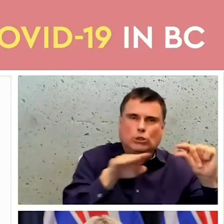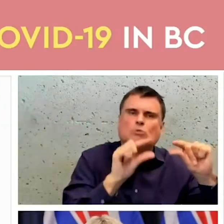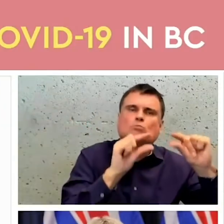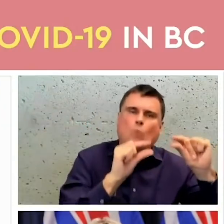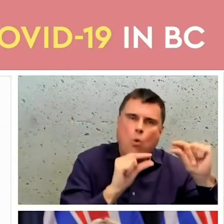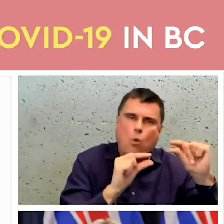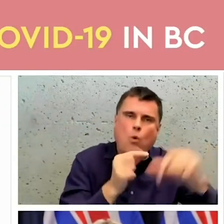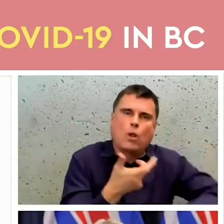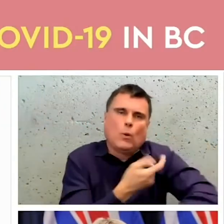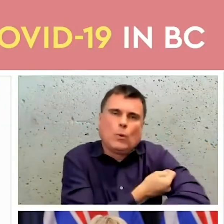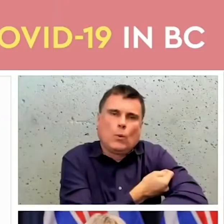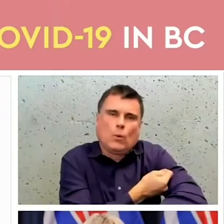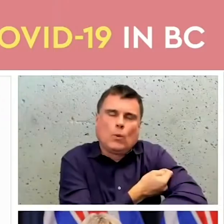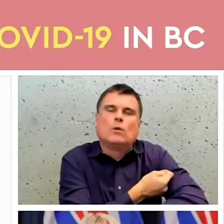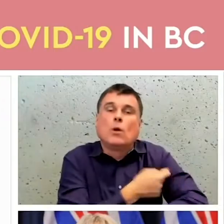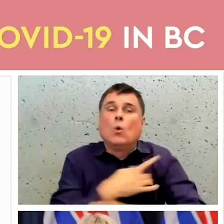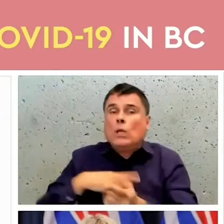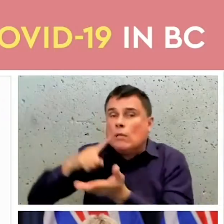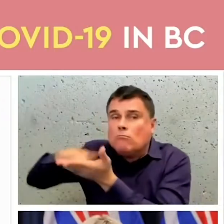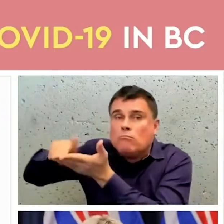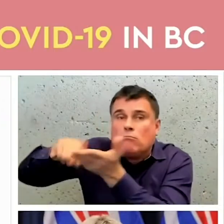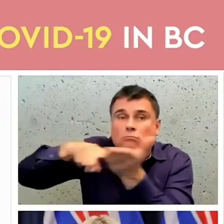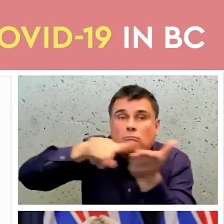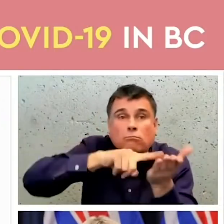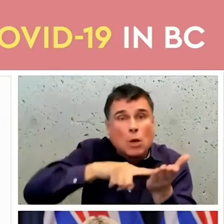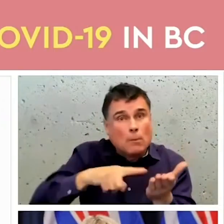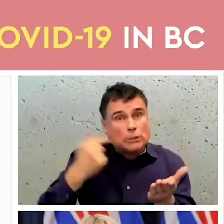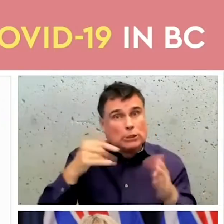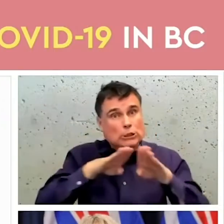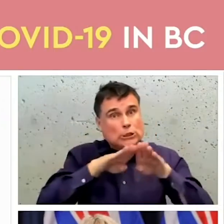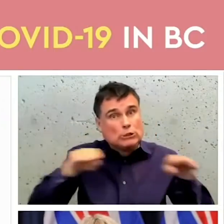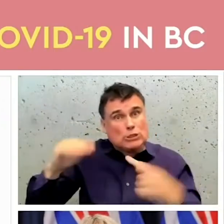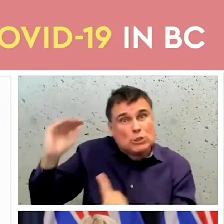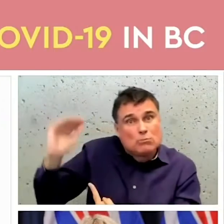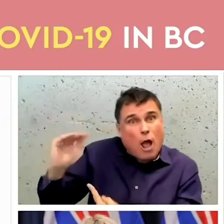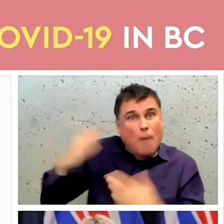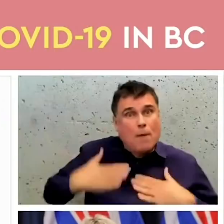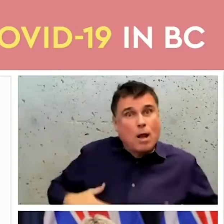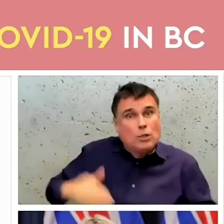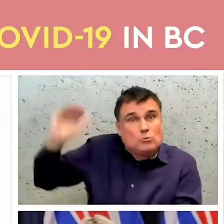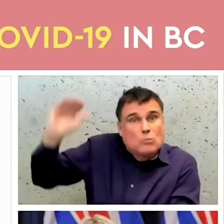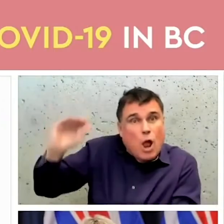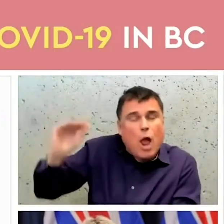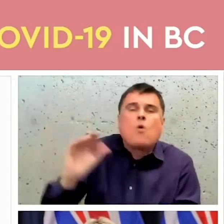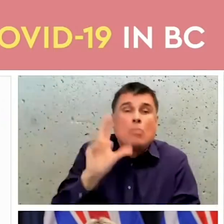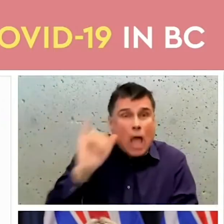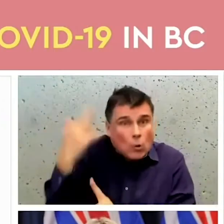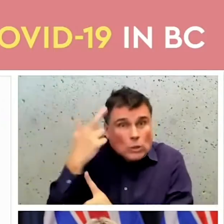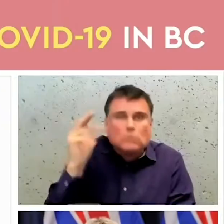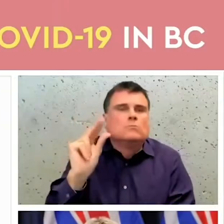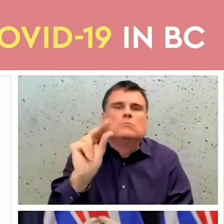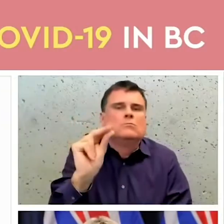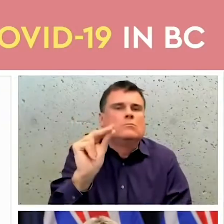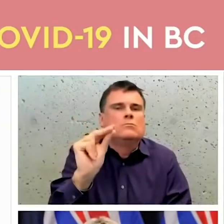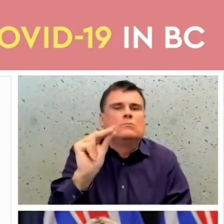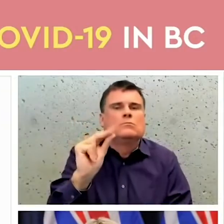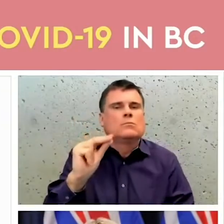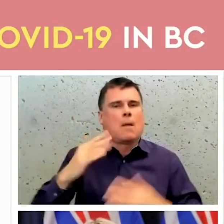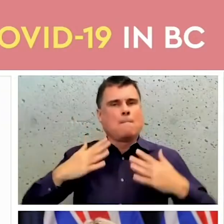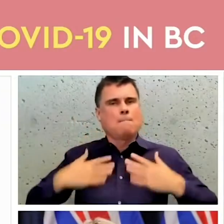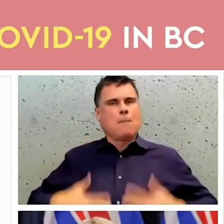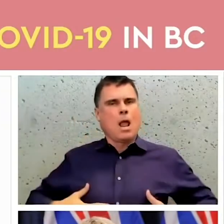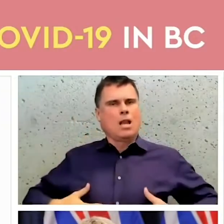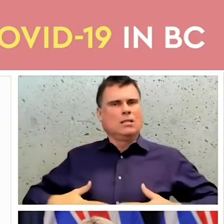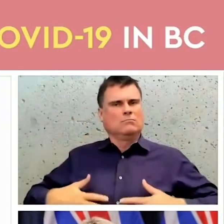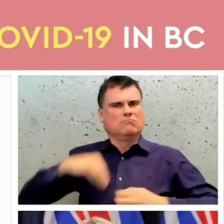because, not the size of children, but it's because our immune systems when we are younger are just that much more responsive. So that's the amount of antigen that